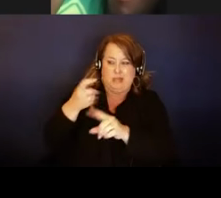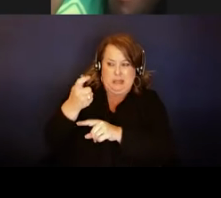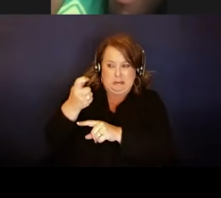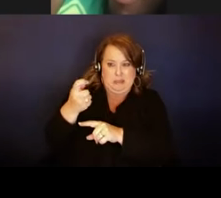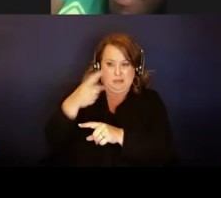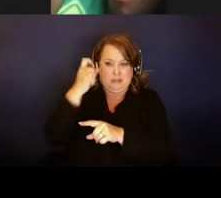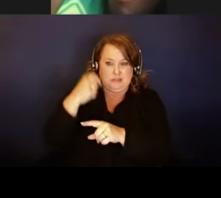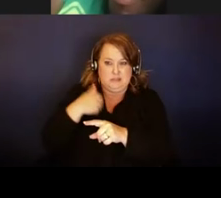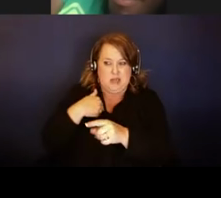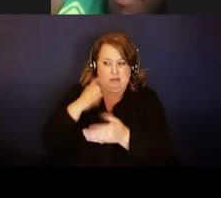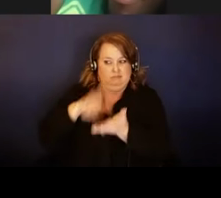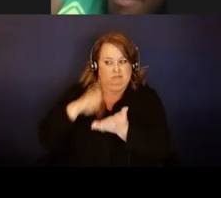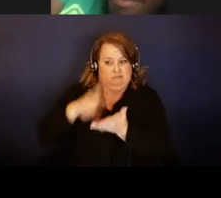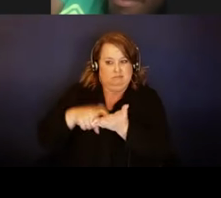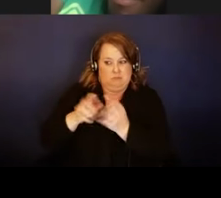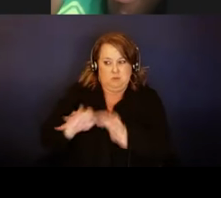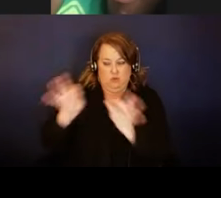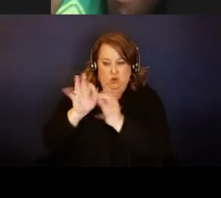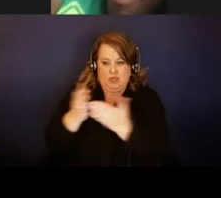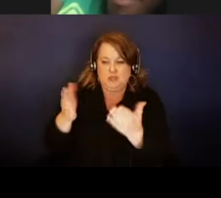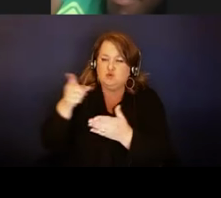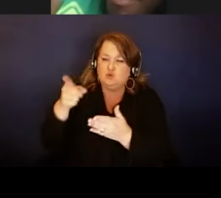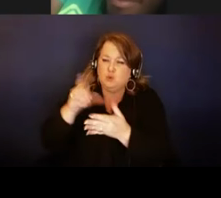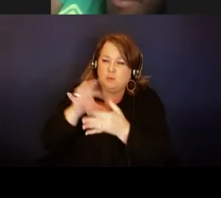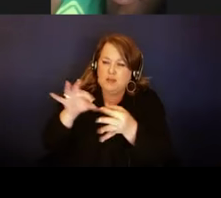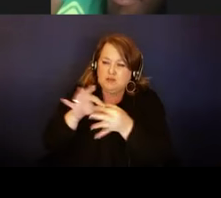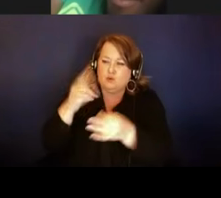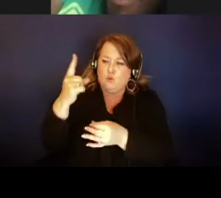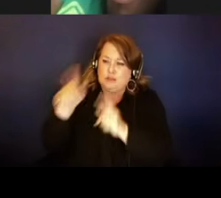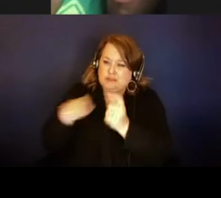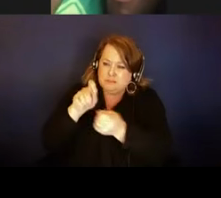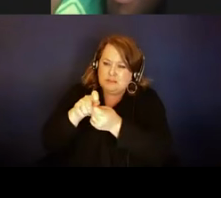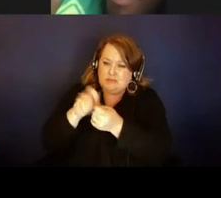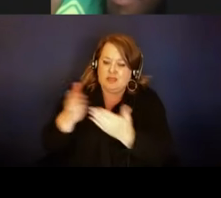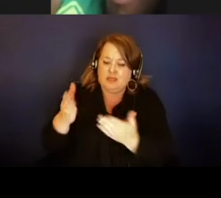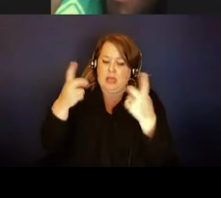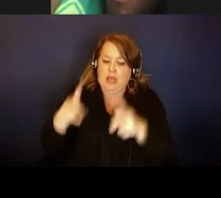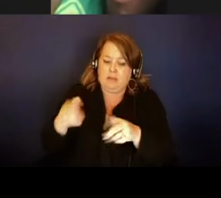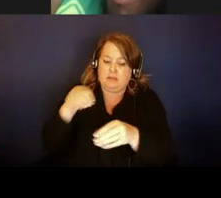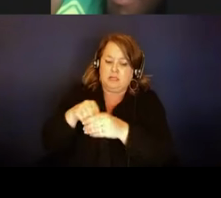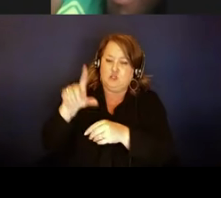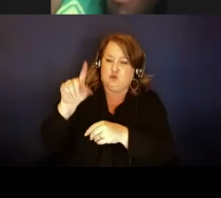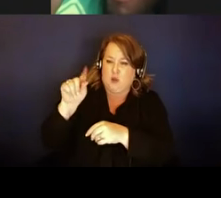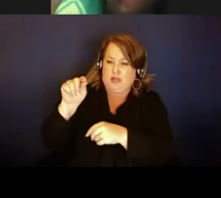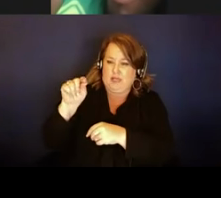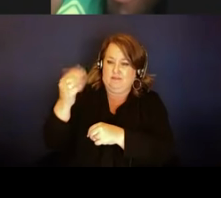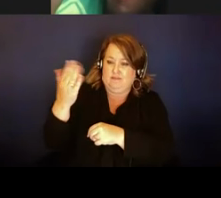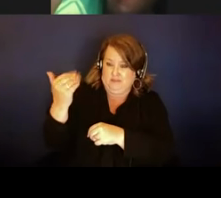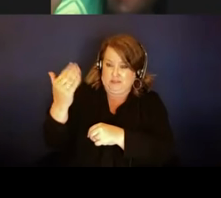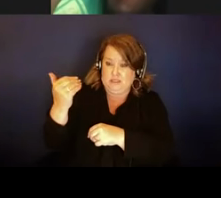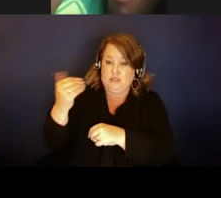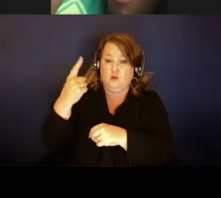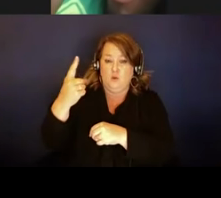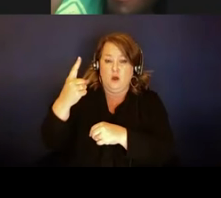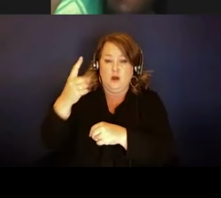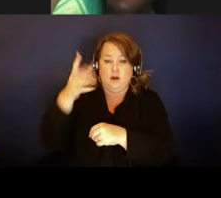takeaways. And first, you were mentioning a specific incident that happened back in 2015. There was a young man with Down